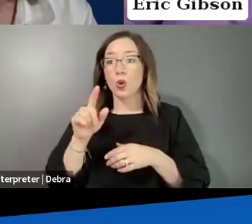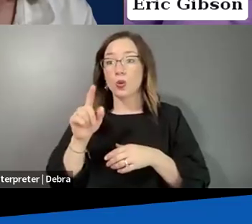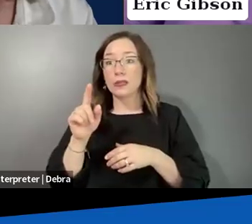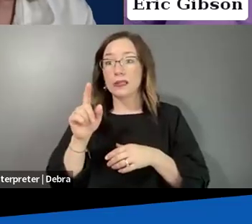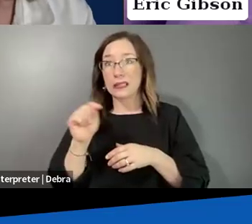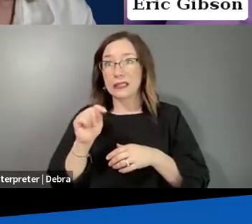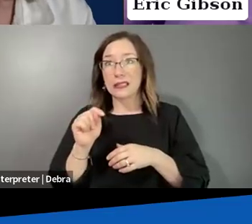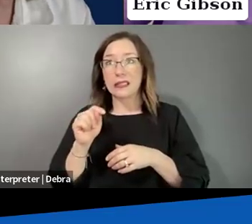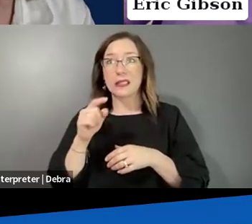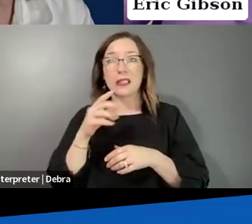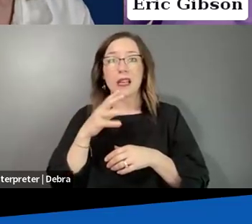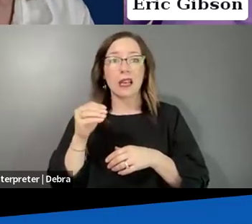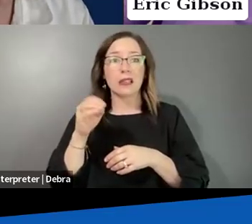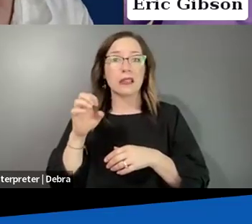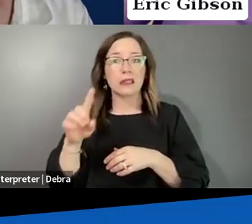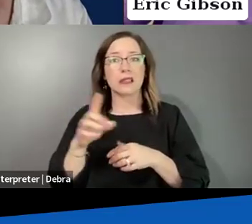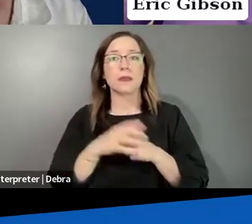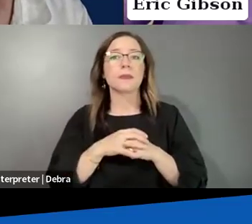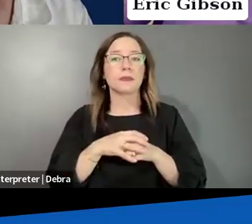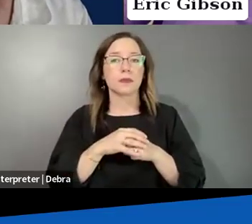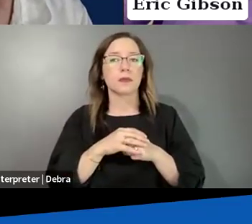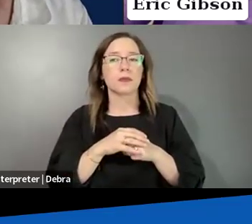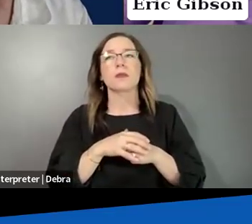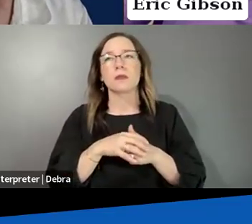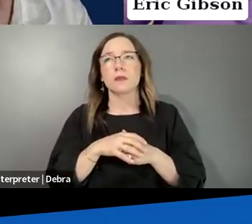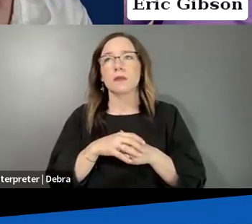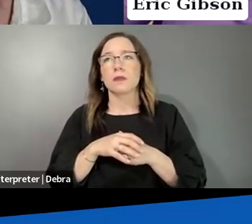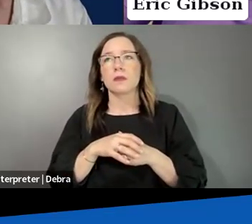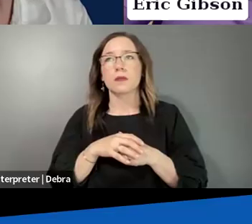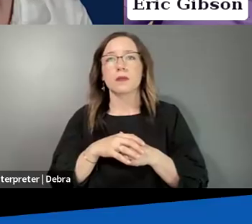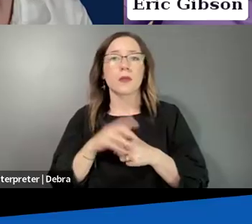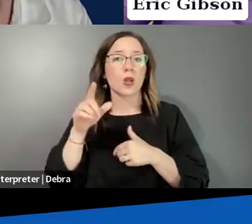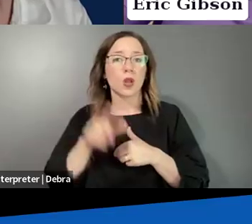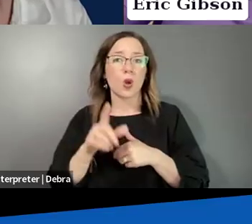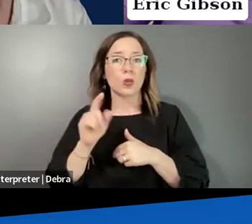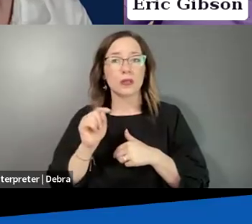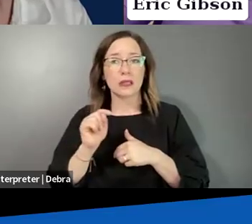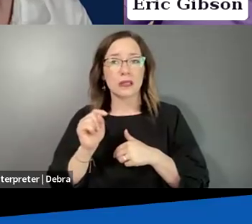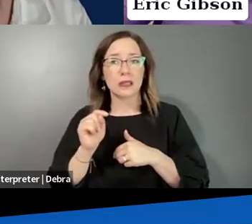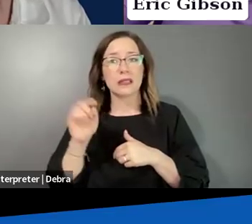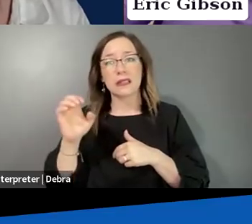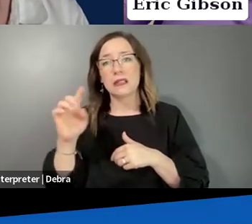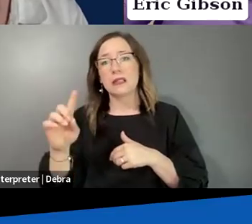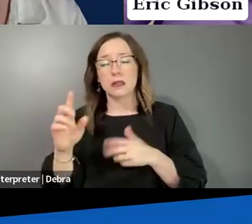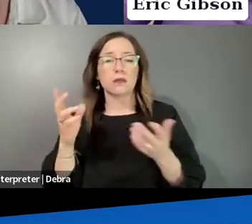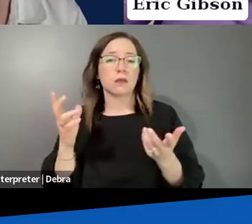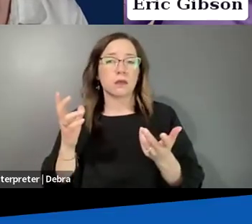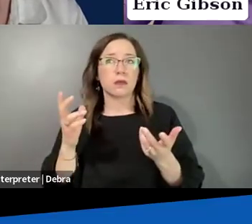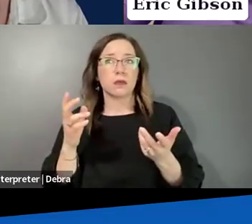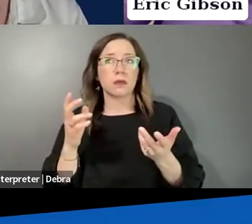ED. Yeah, even low T and ED, that could be